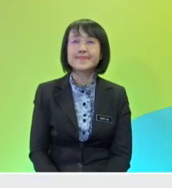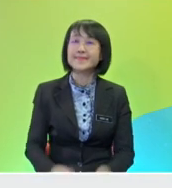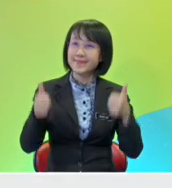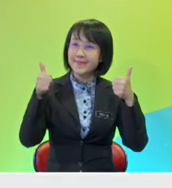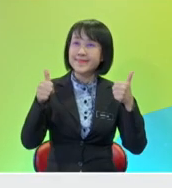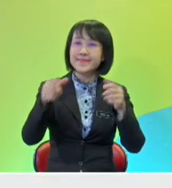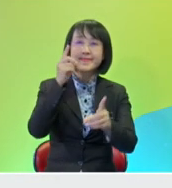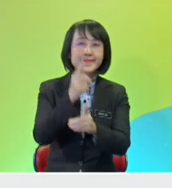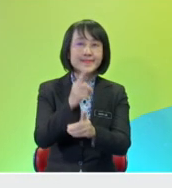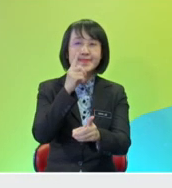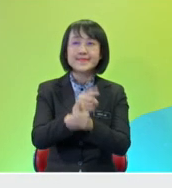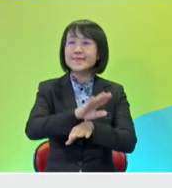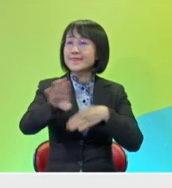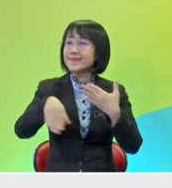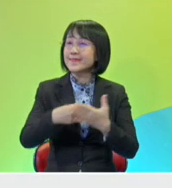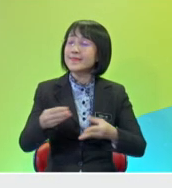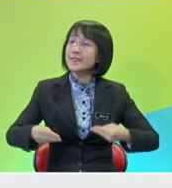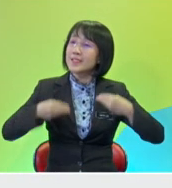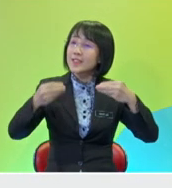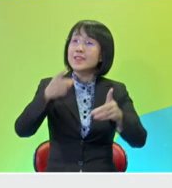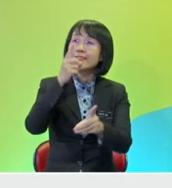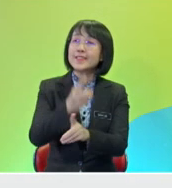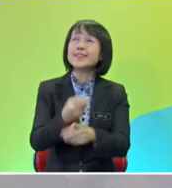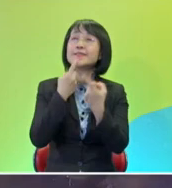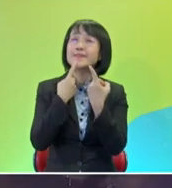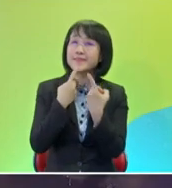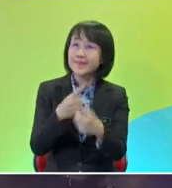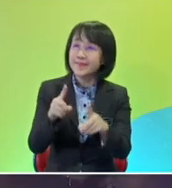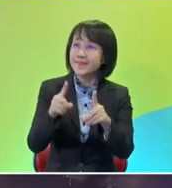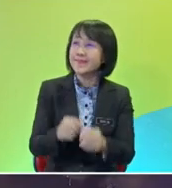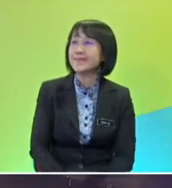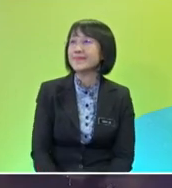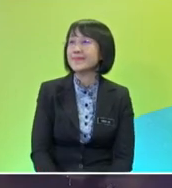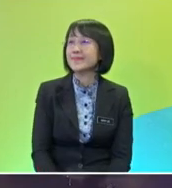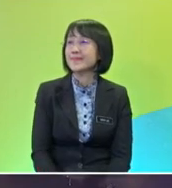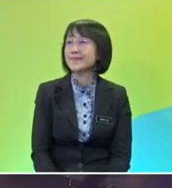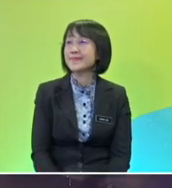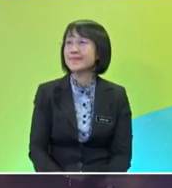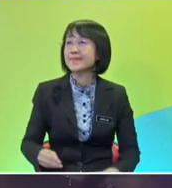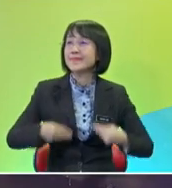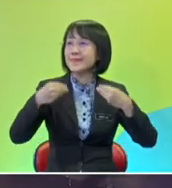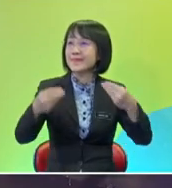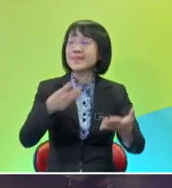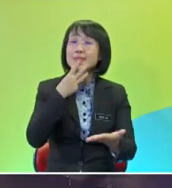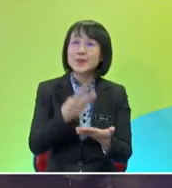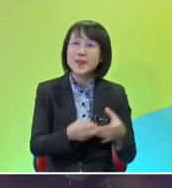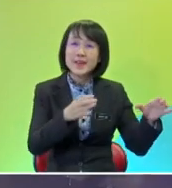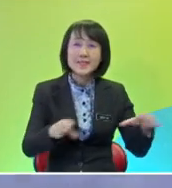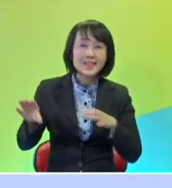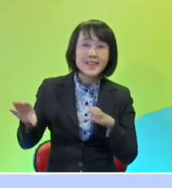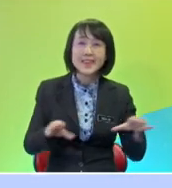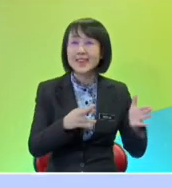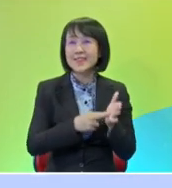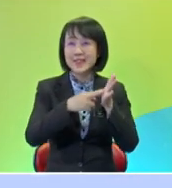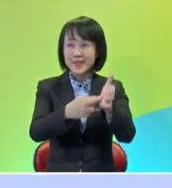Correct. All of them have given the right answer. Mm-hmm. So shall we give them the well done reward? We should. I